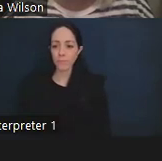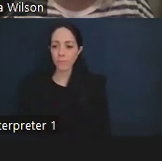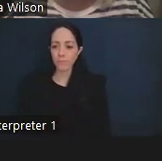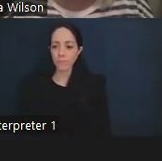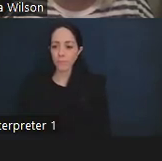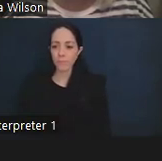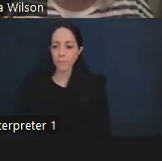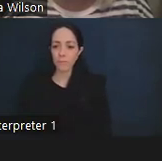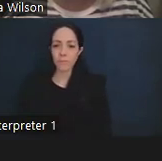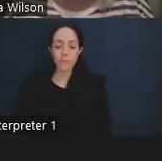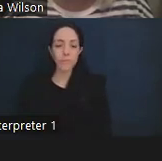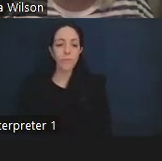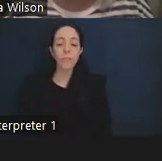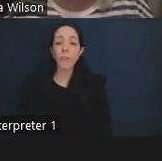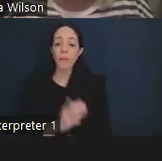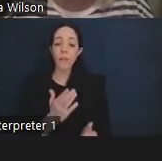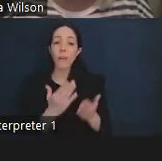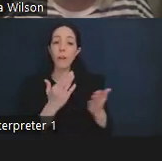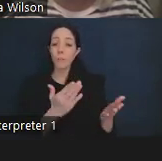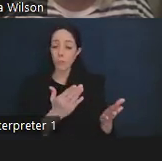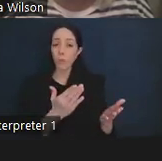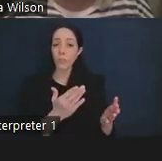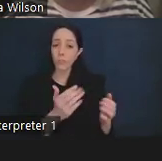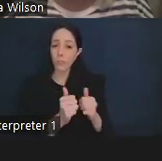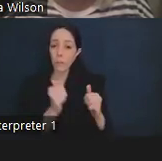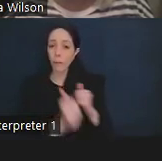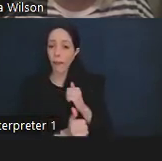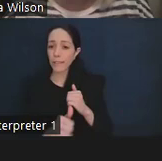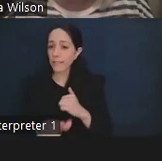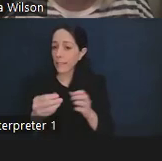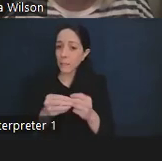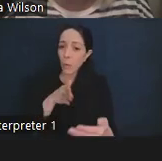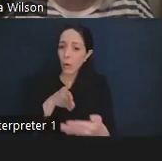It looks like the motion does carry. Are there any other abstentions?